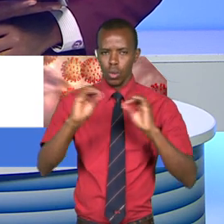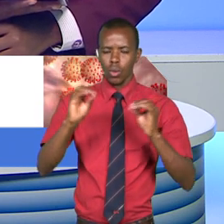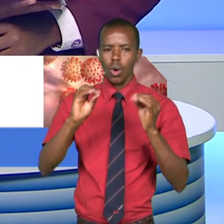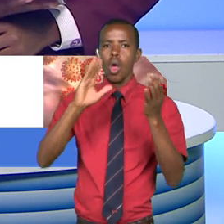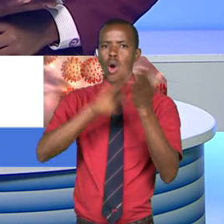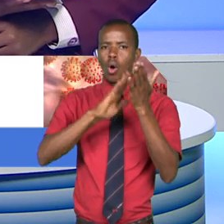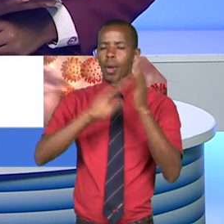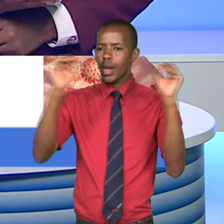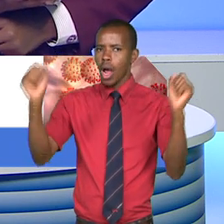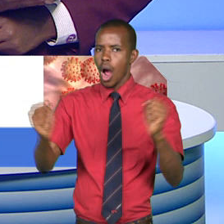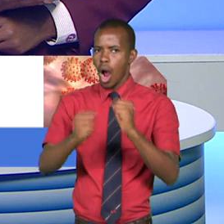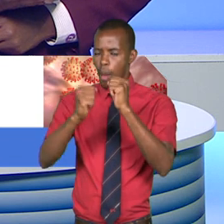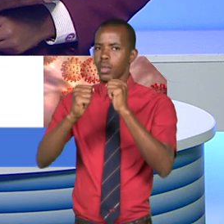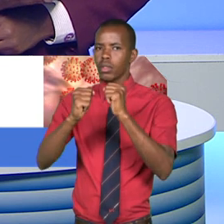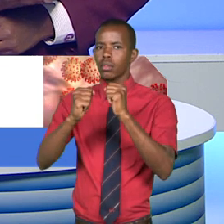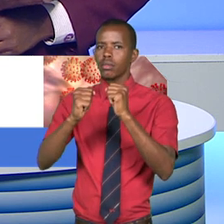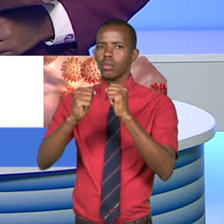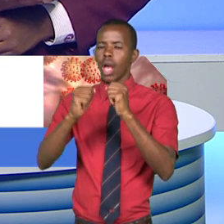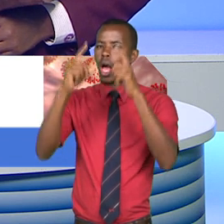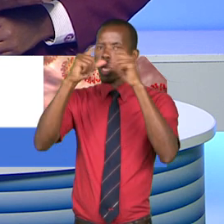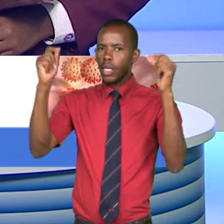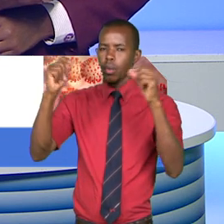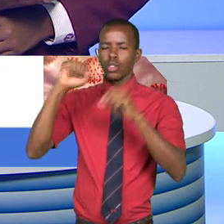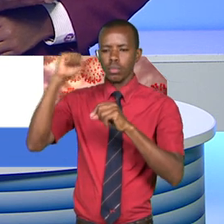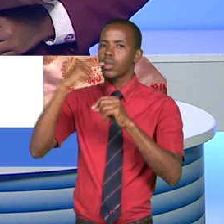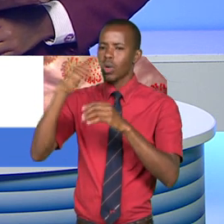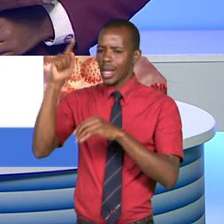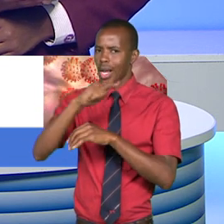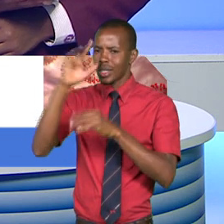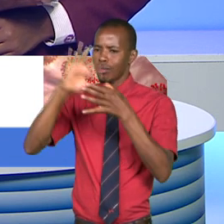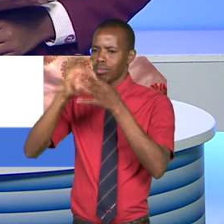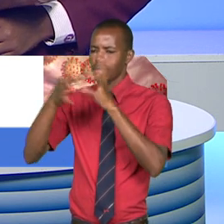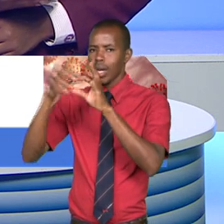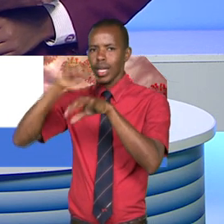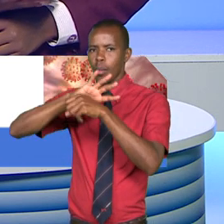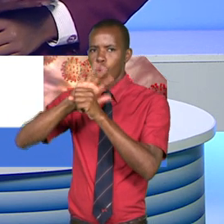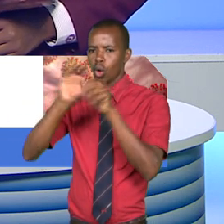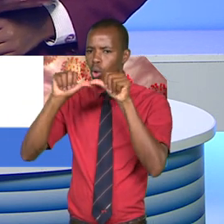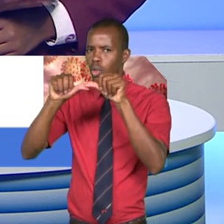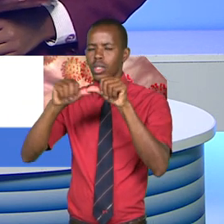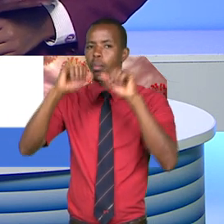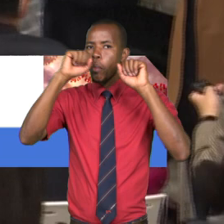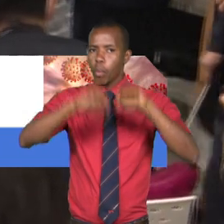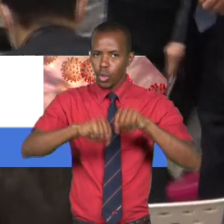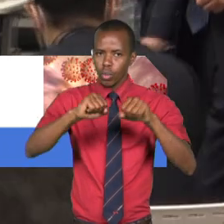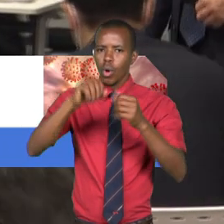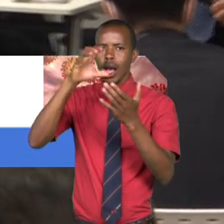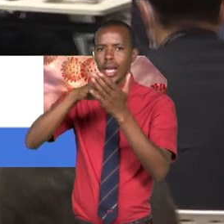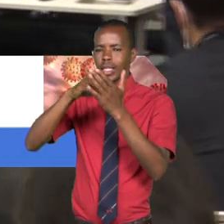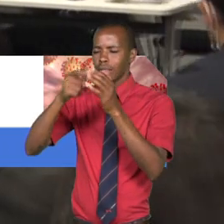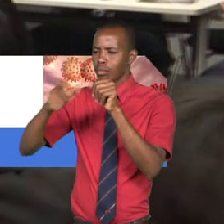comes a day after the senior Japanese politician said cancelling the Tokyo Olympics over the coronavirus remains a possibility as a surge in cases